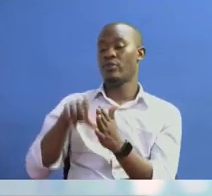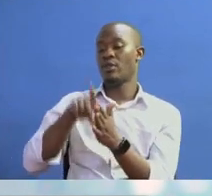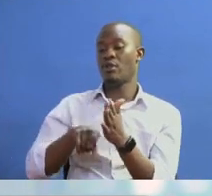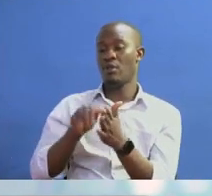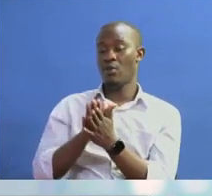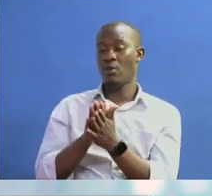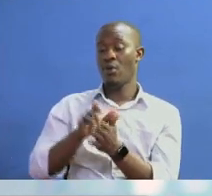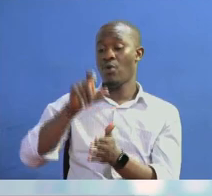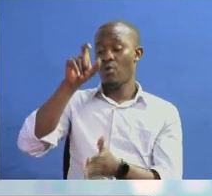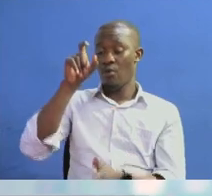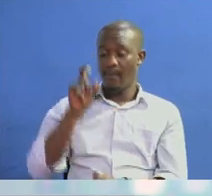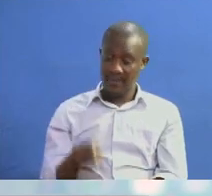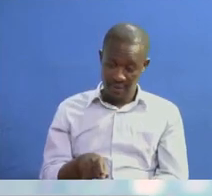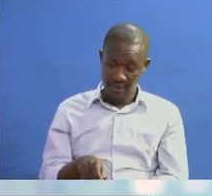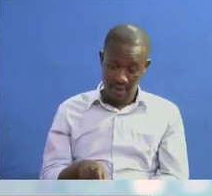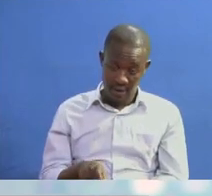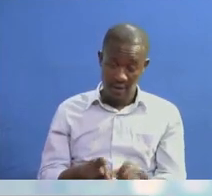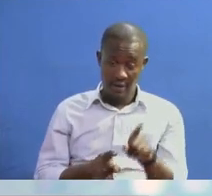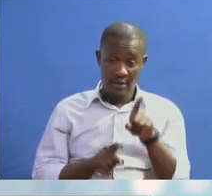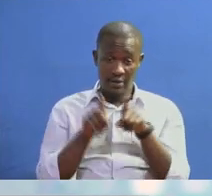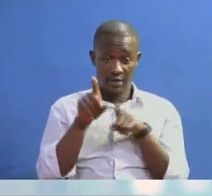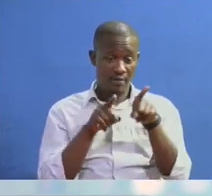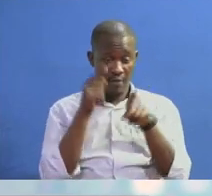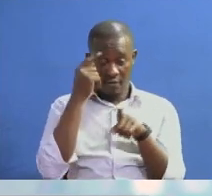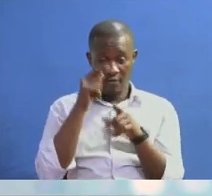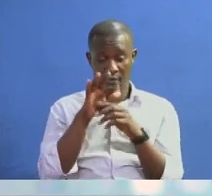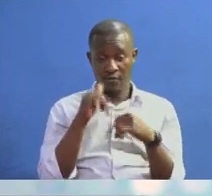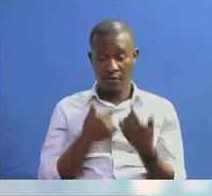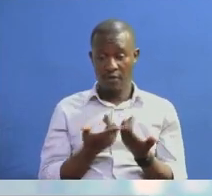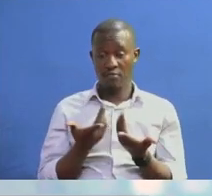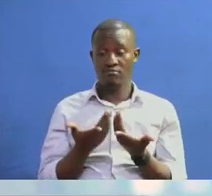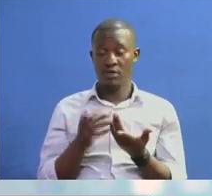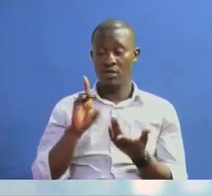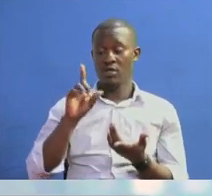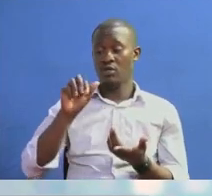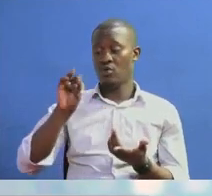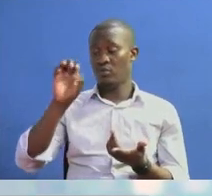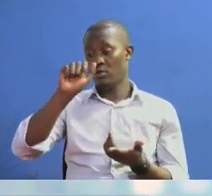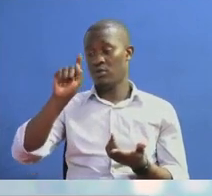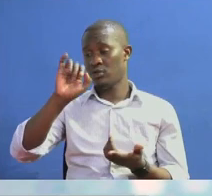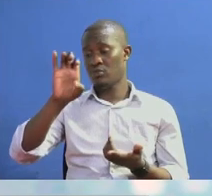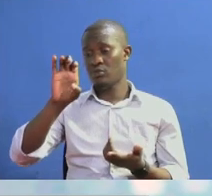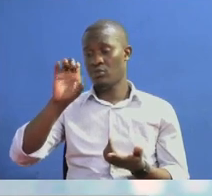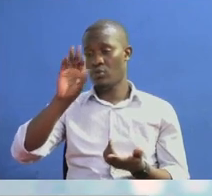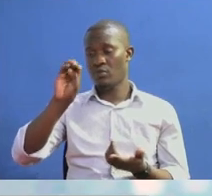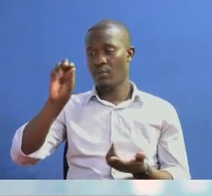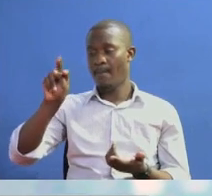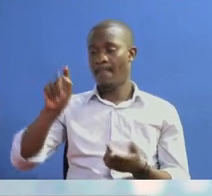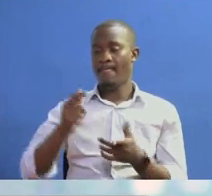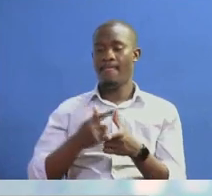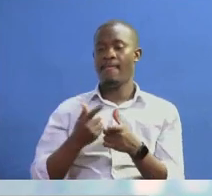that you must first supply to domestic market, the East African market, the COMESA market, and